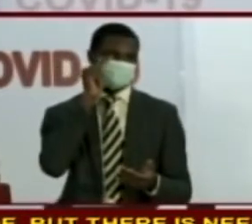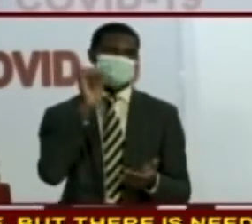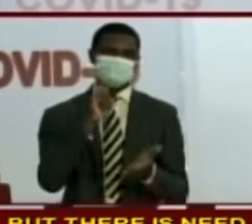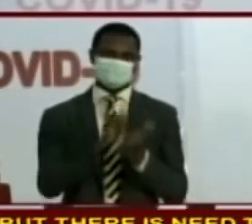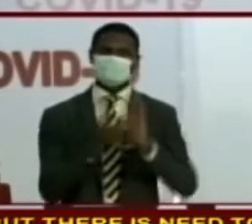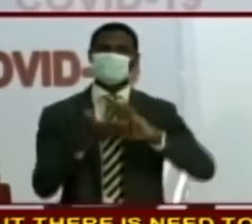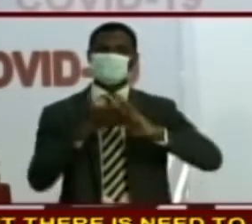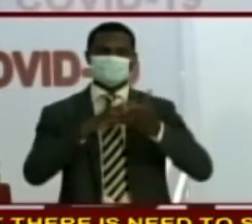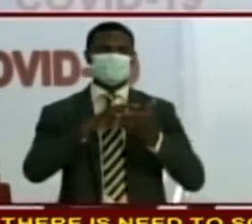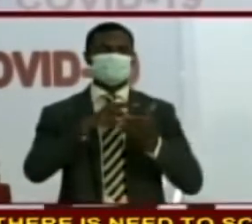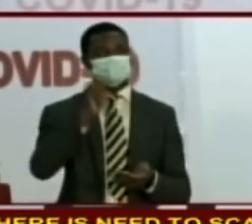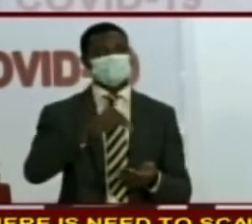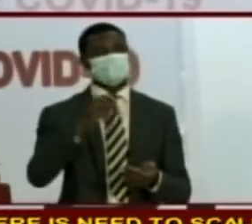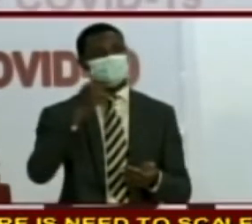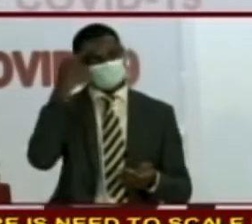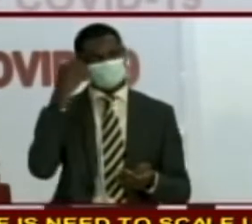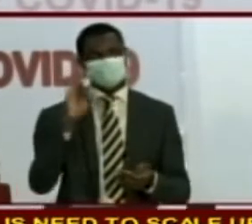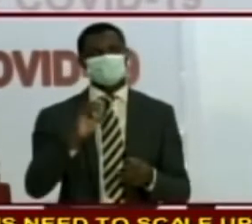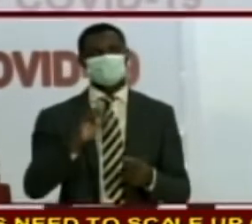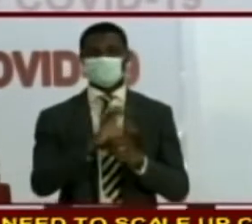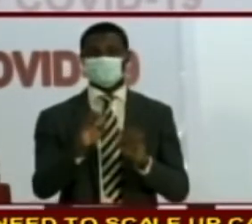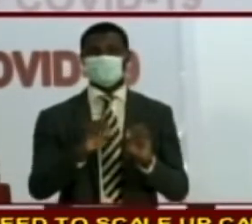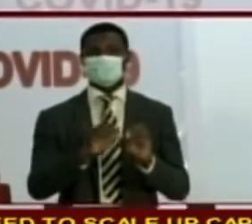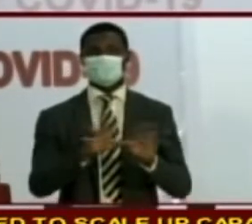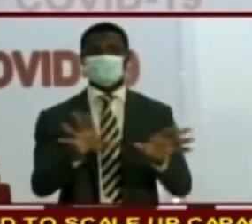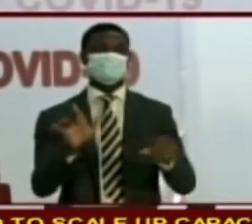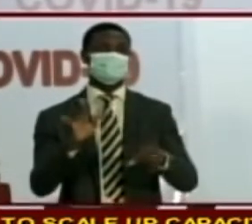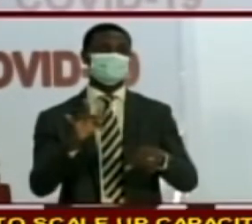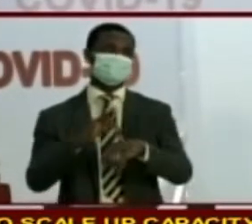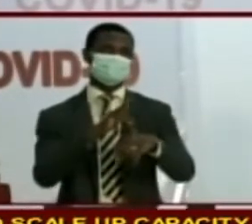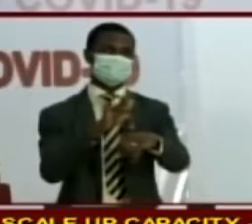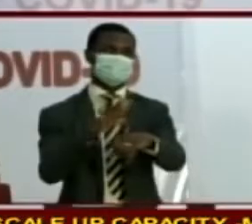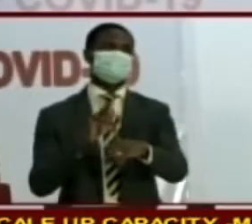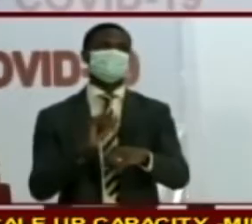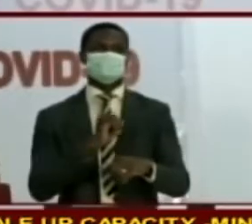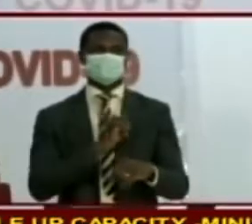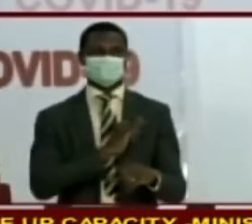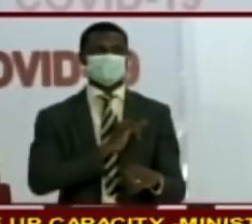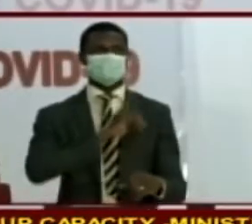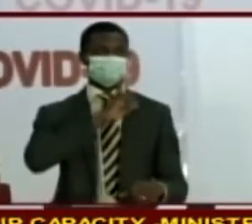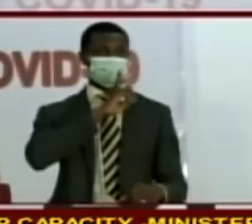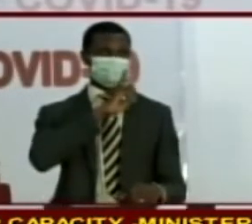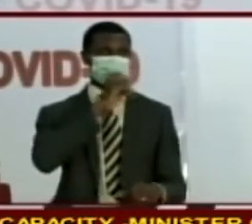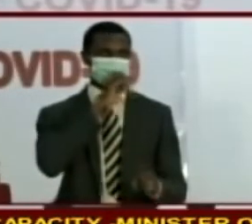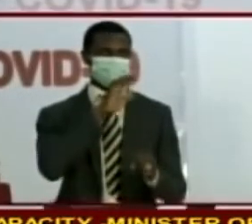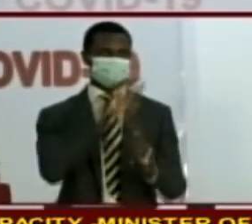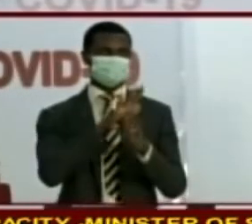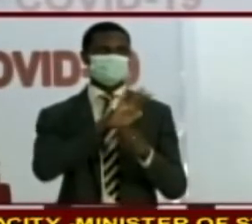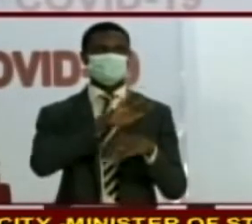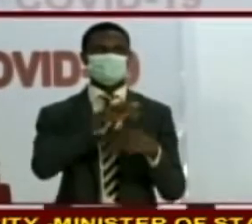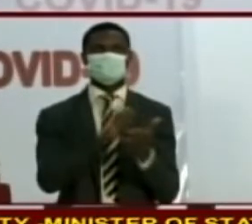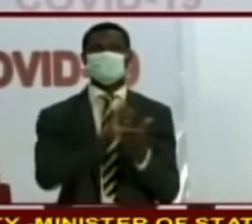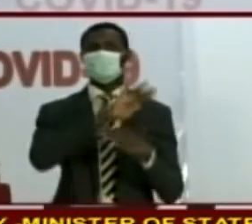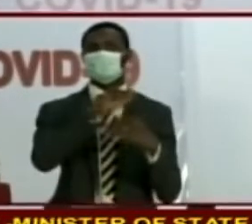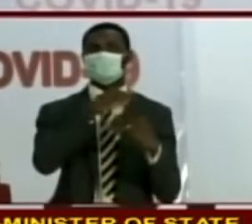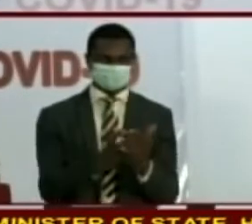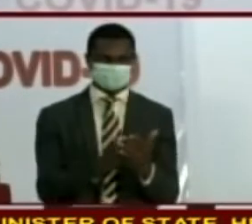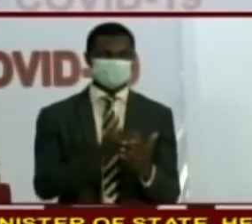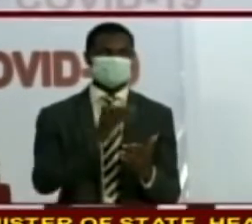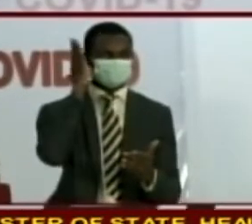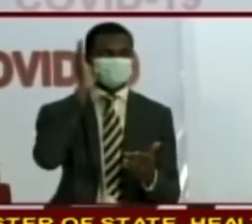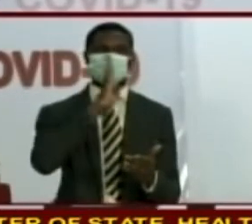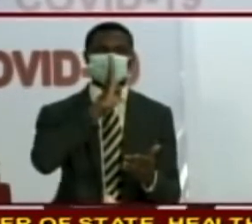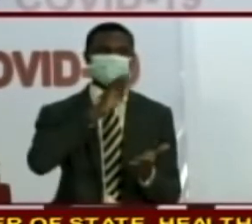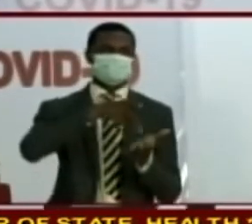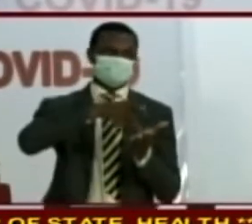impact of COVID-19, I can assure you that everybody will be paid